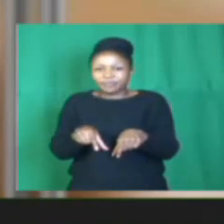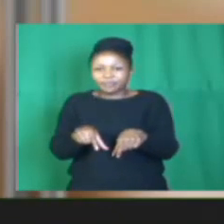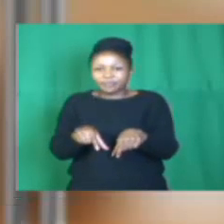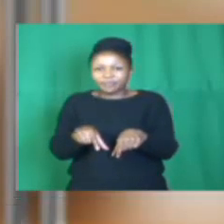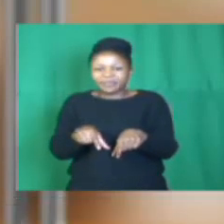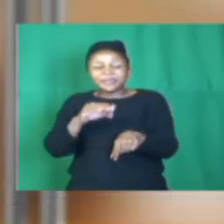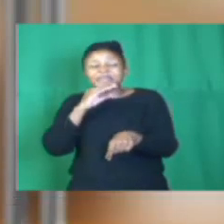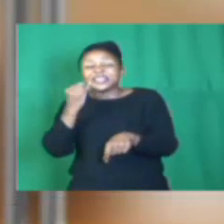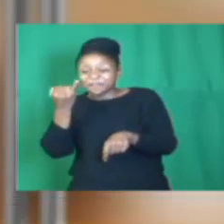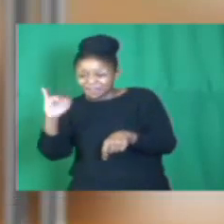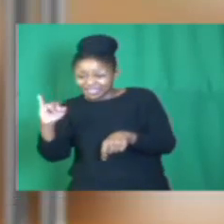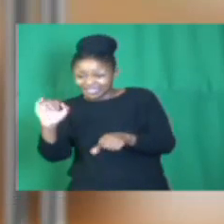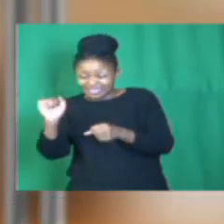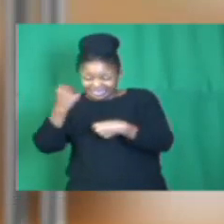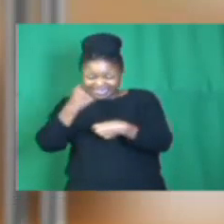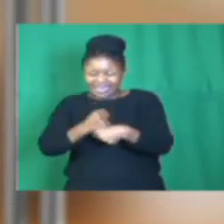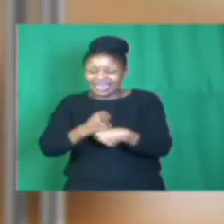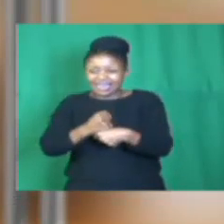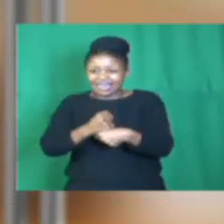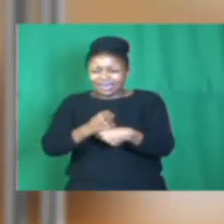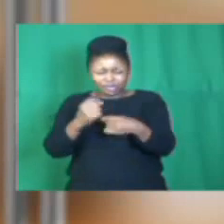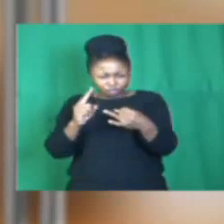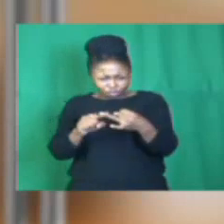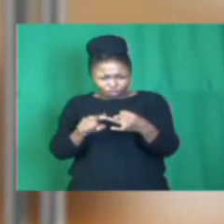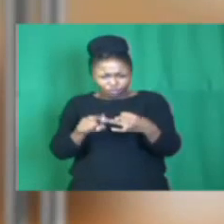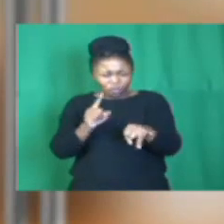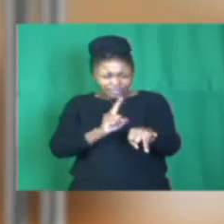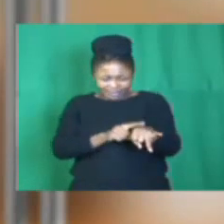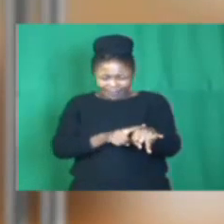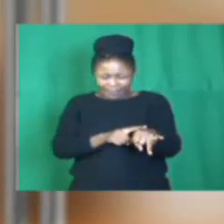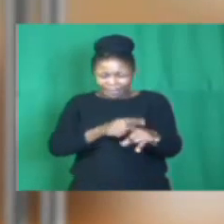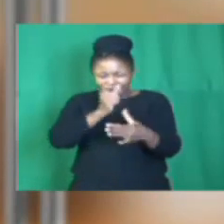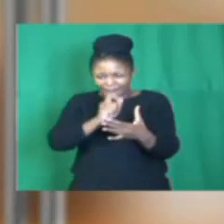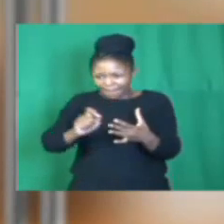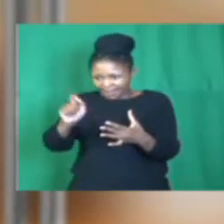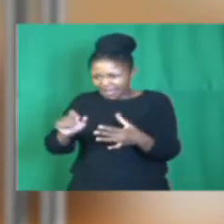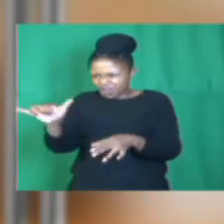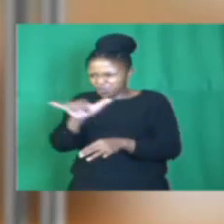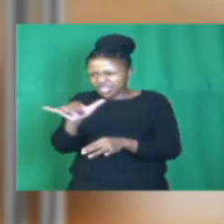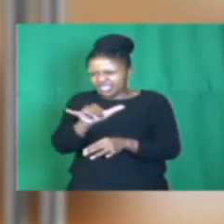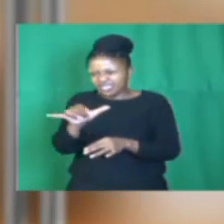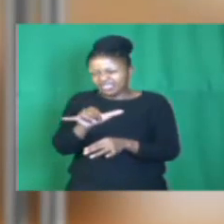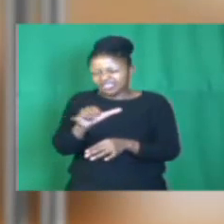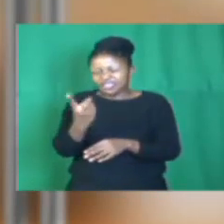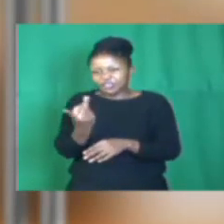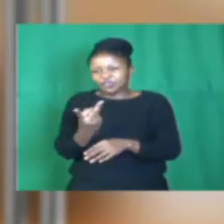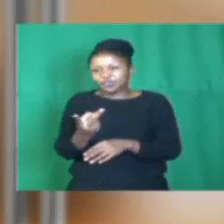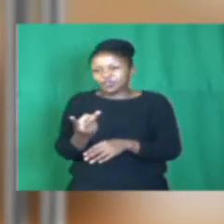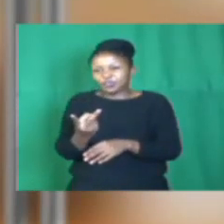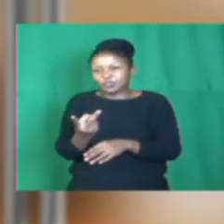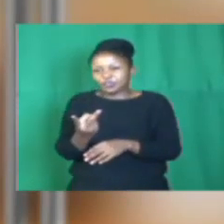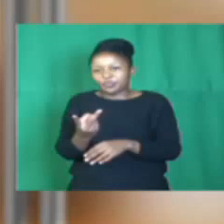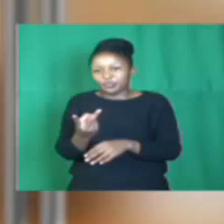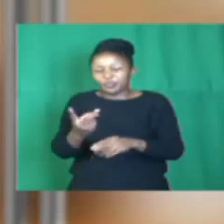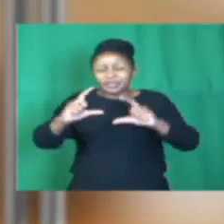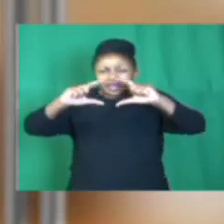is the day and later the time. But what you usually find is that in the passage they would